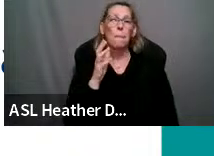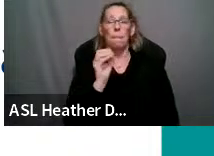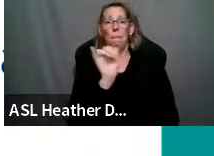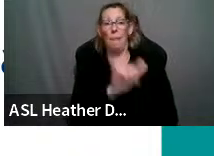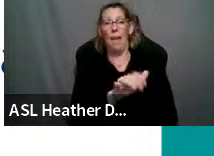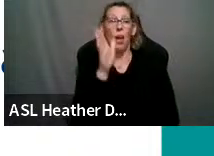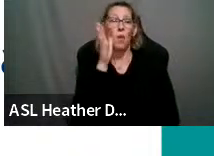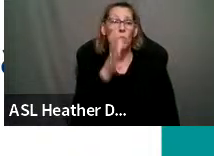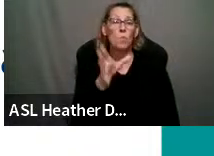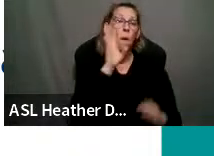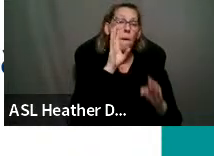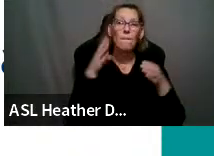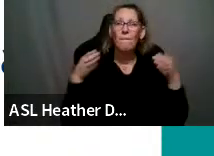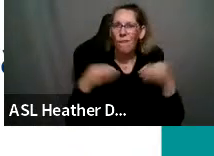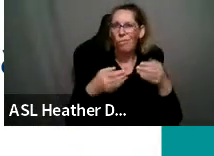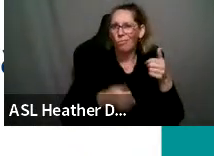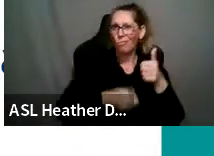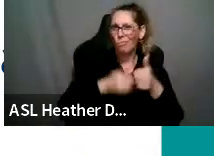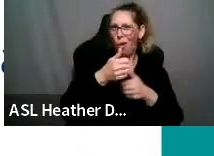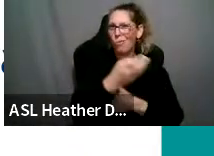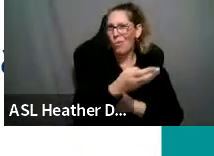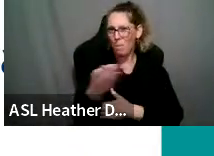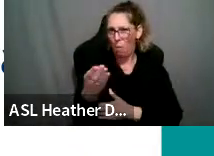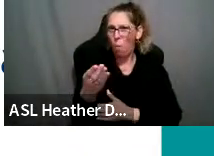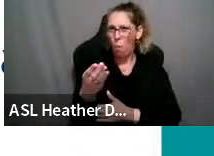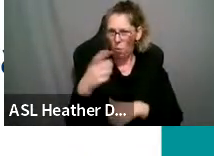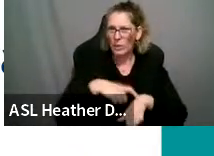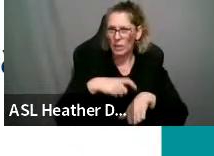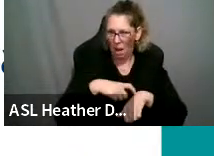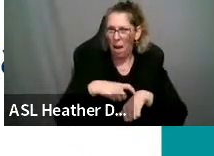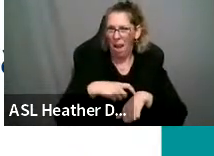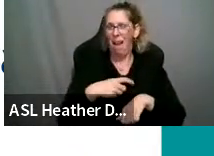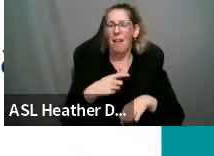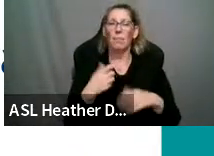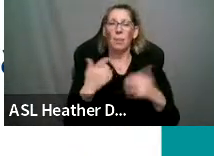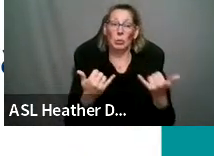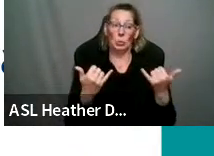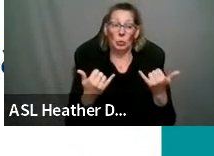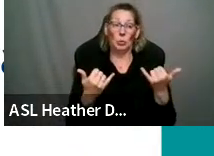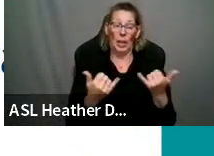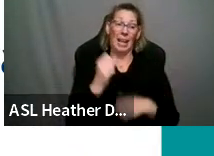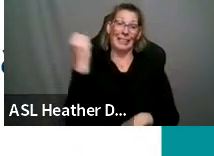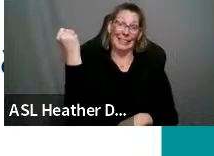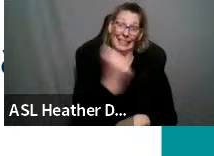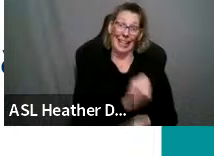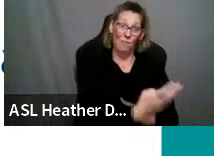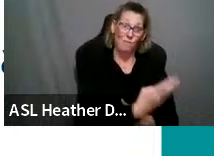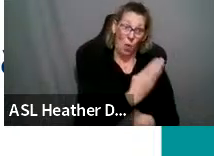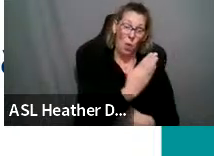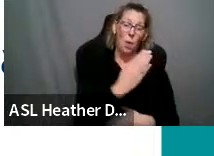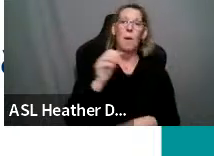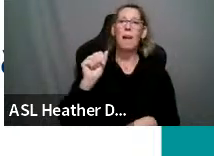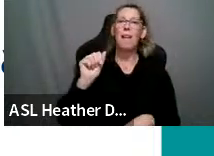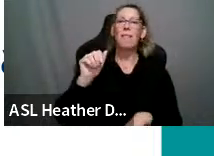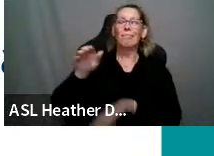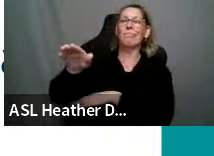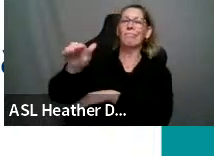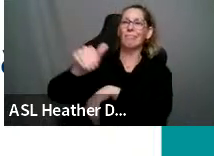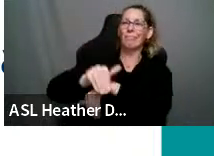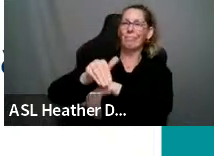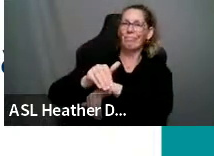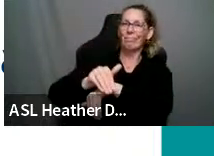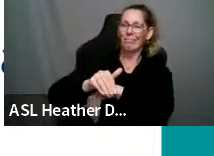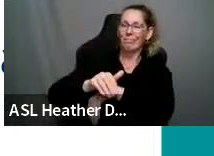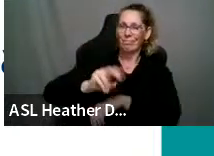to focus mostly in the morning period. Today, the conditions, again, southbound is in the morning, PM's in the evening, northbound is when the congestion